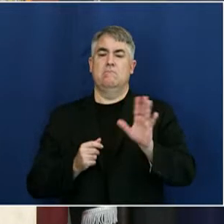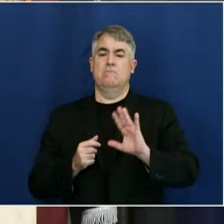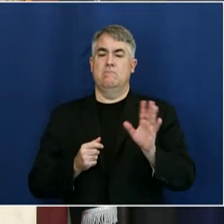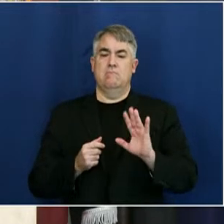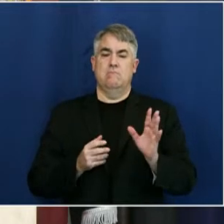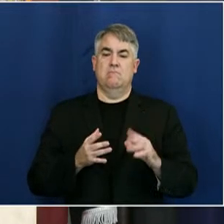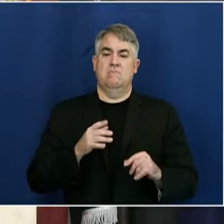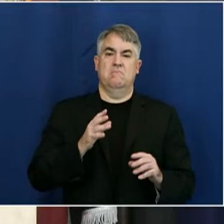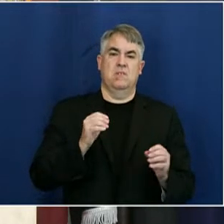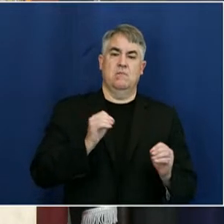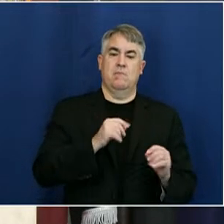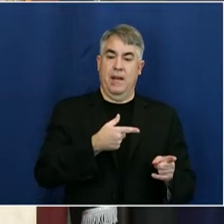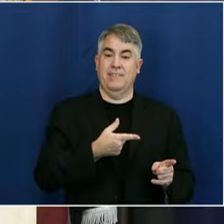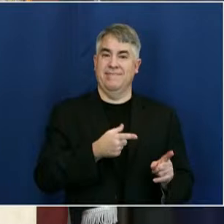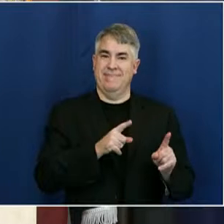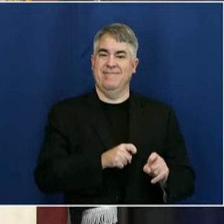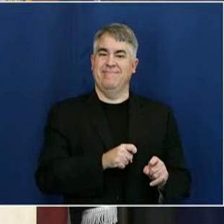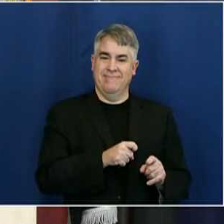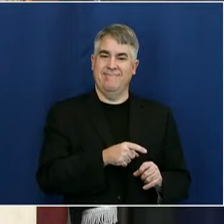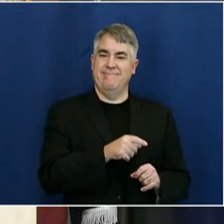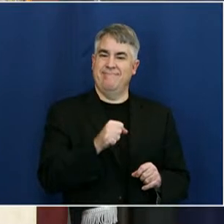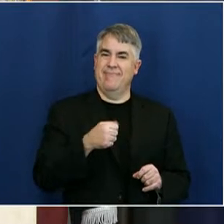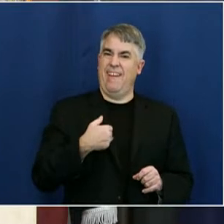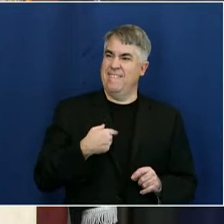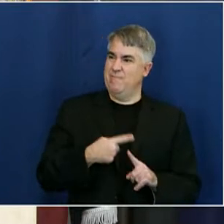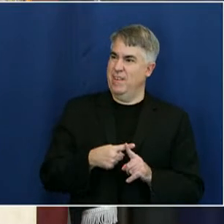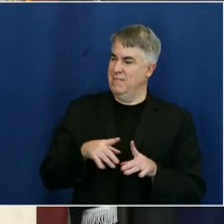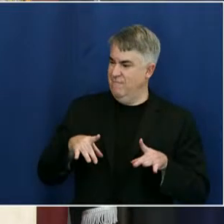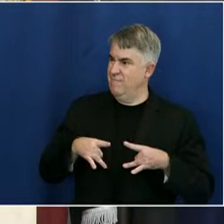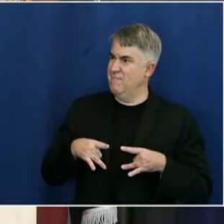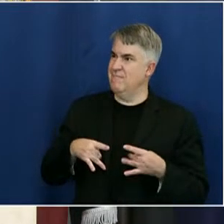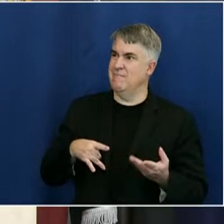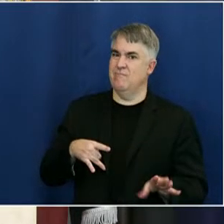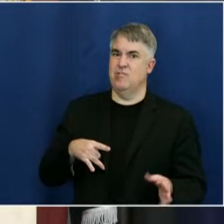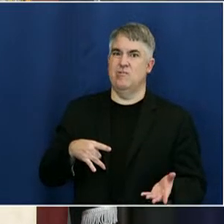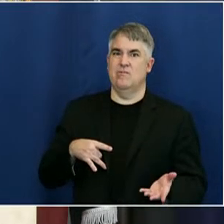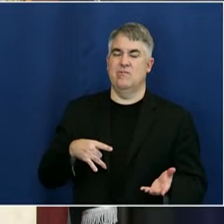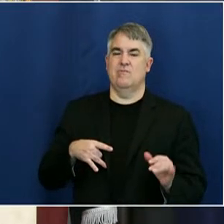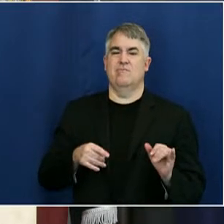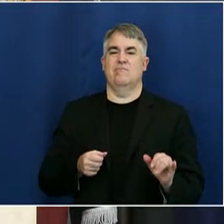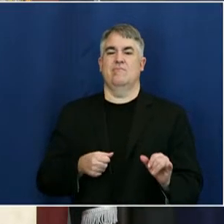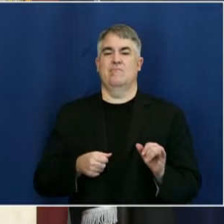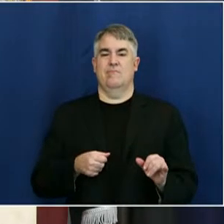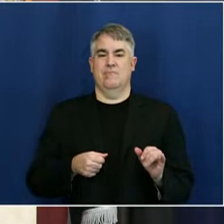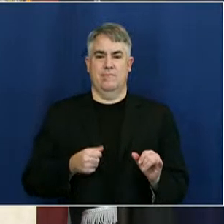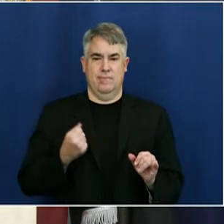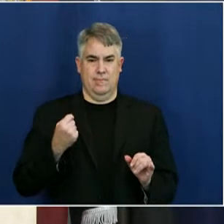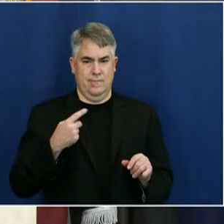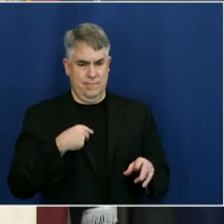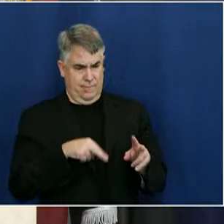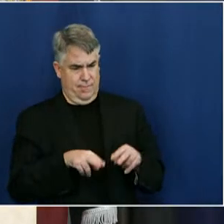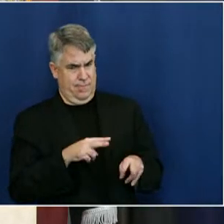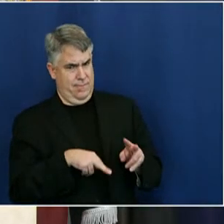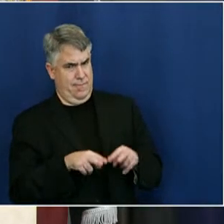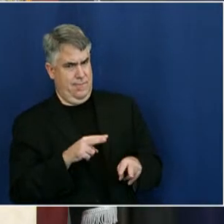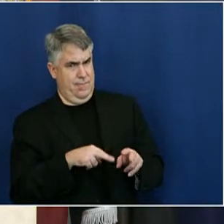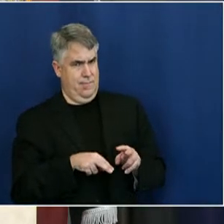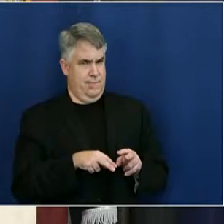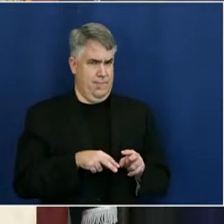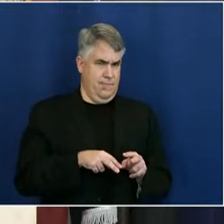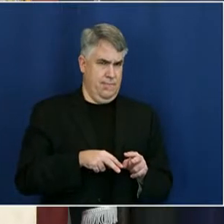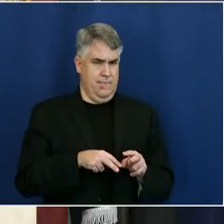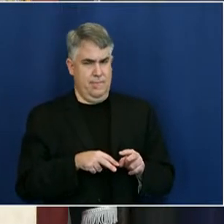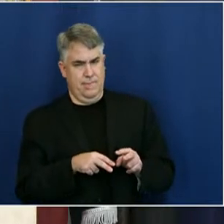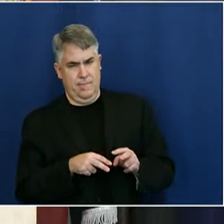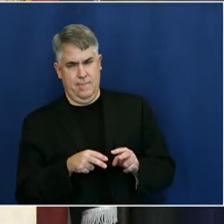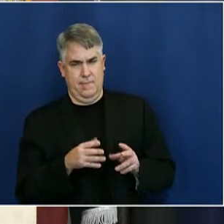positive. And we're looking at those cases by analyzing them by whole genome sequence to see what